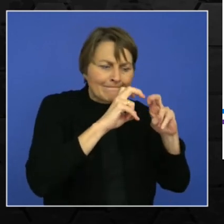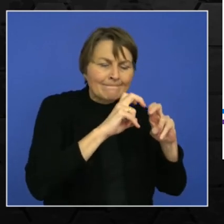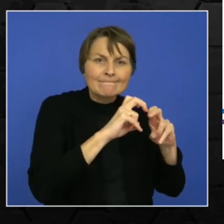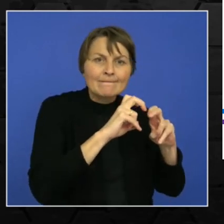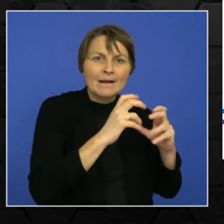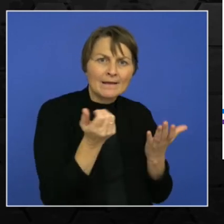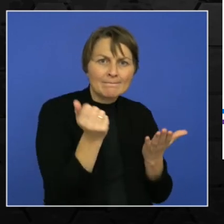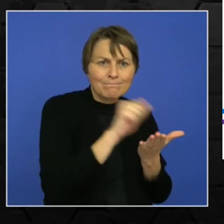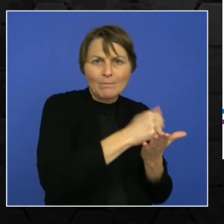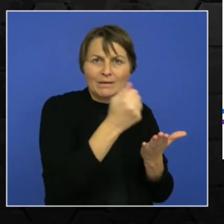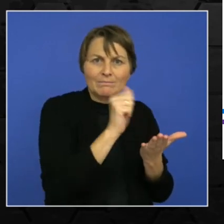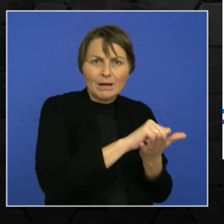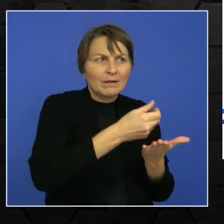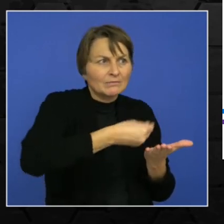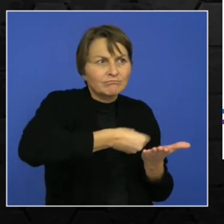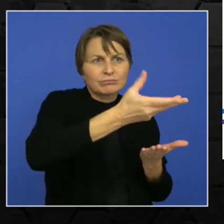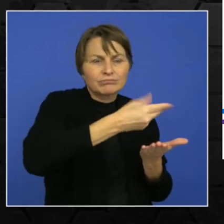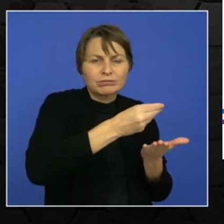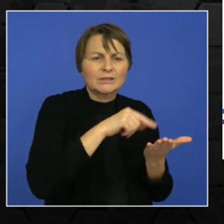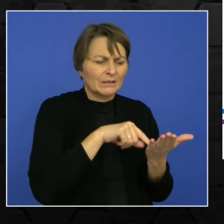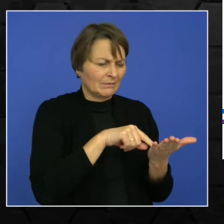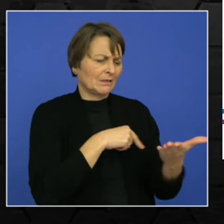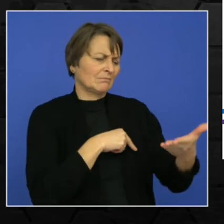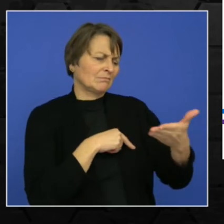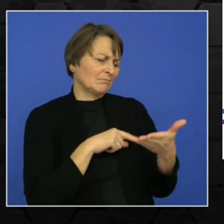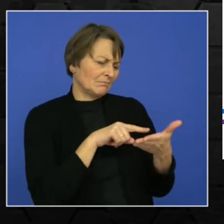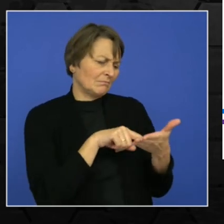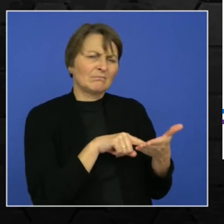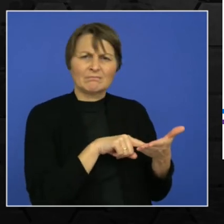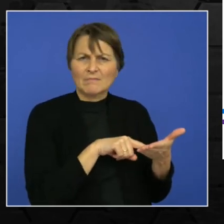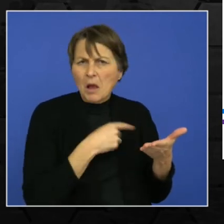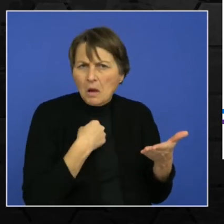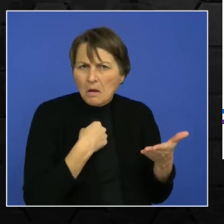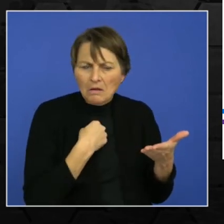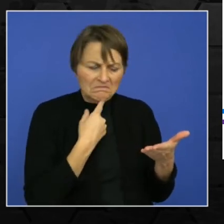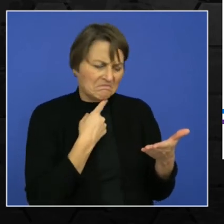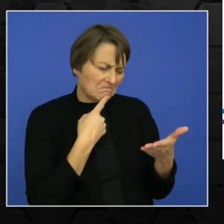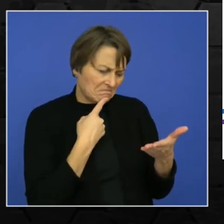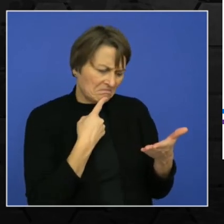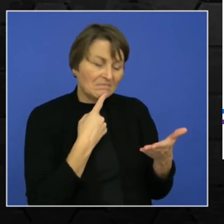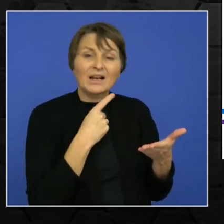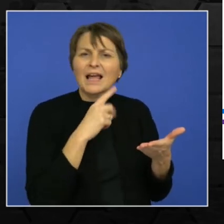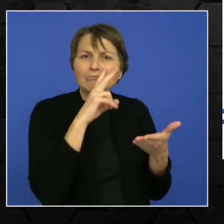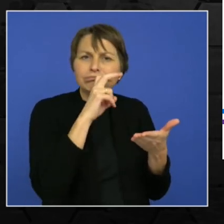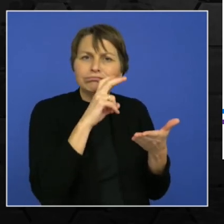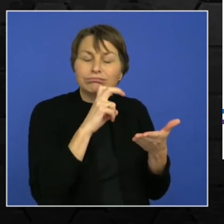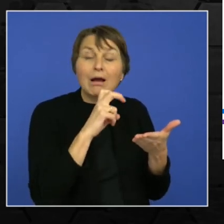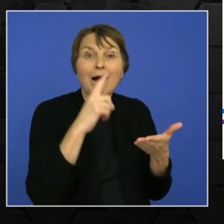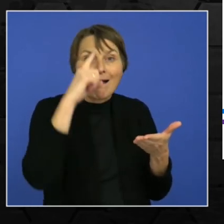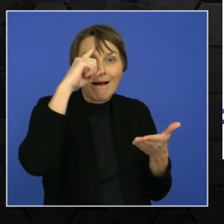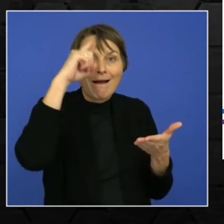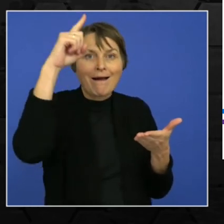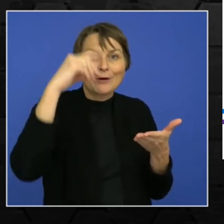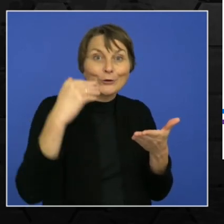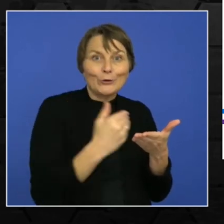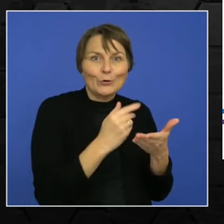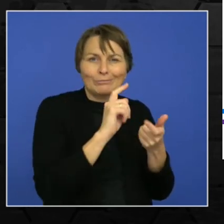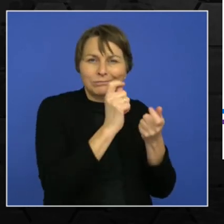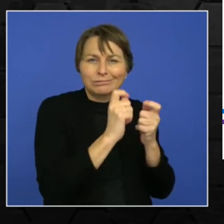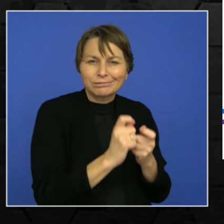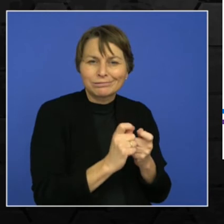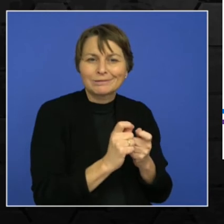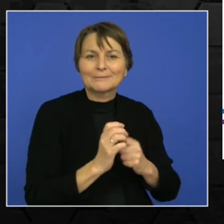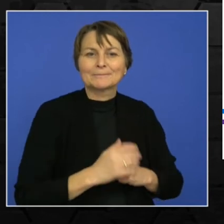And there are a lot of opportunities in it, and the language you might face are Scala, R, Python, Julia. And you might